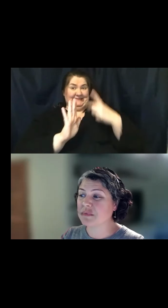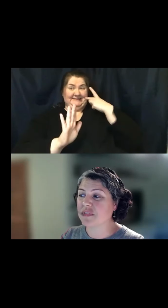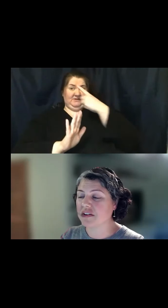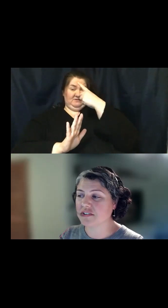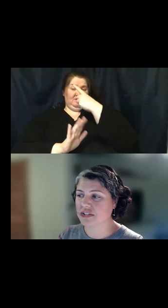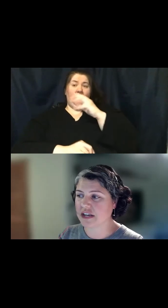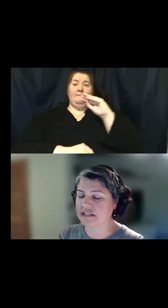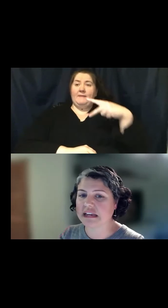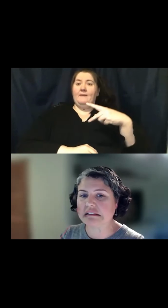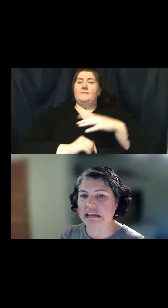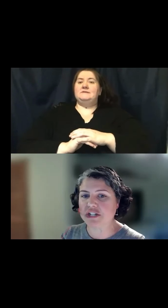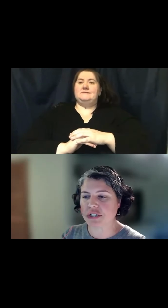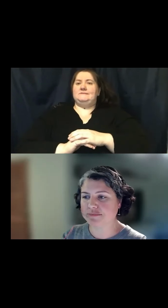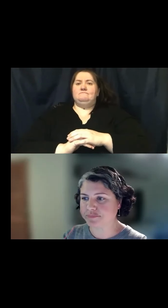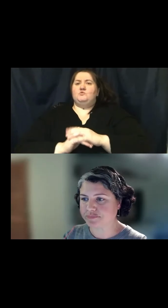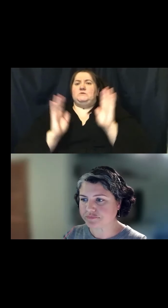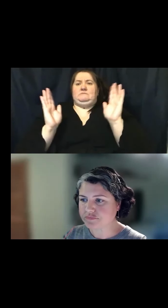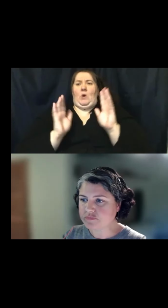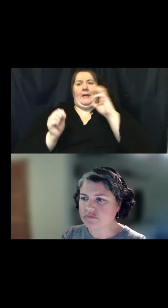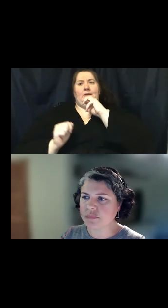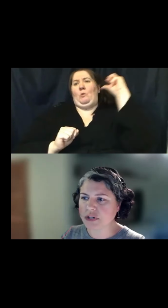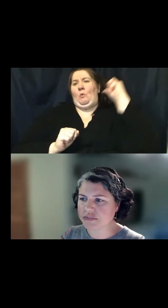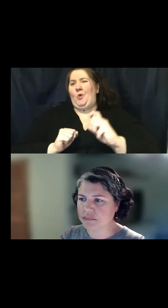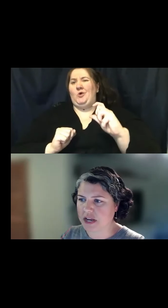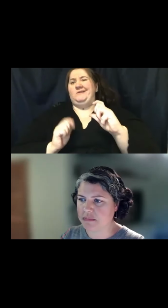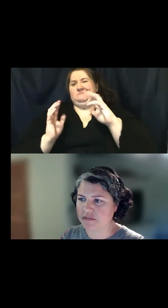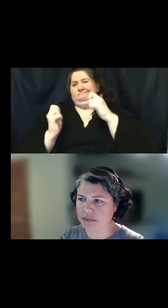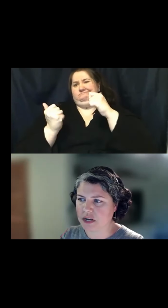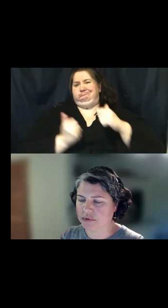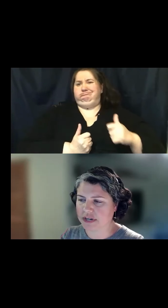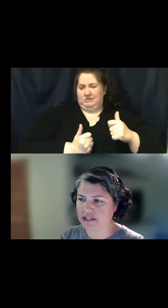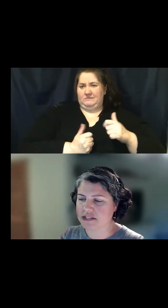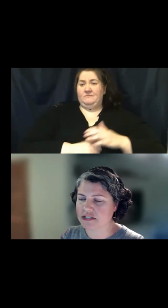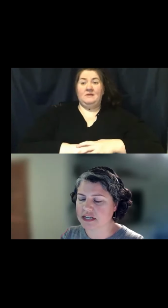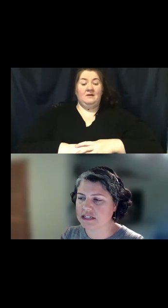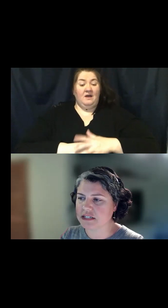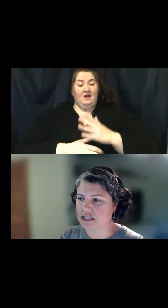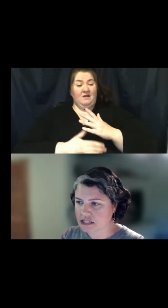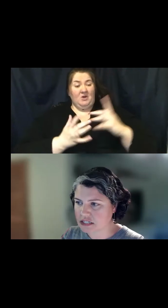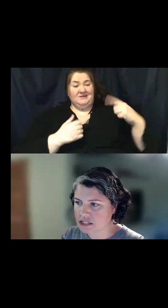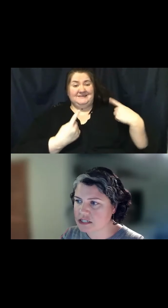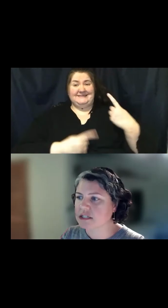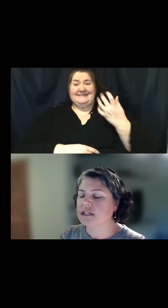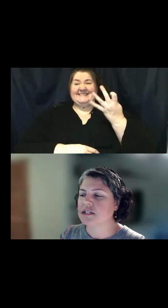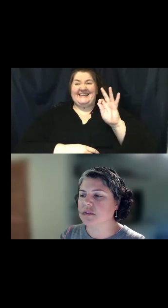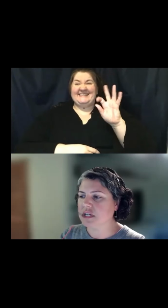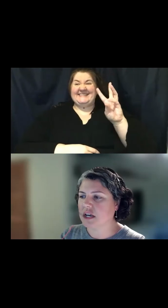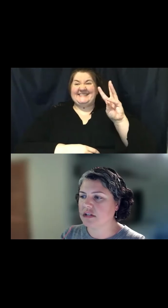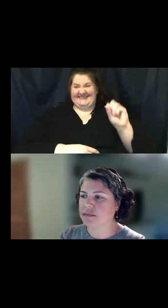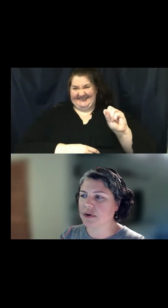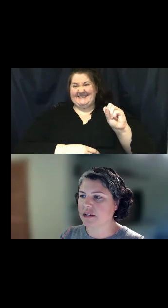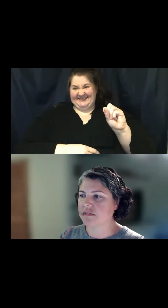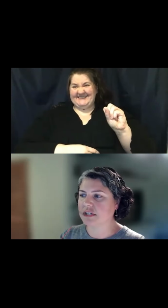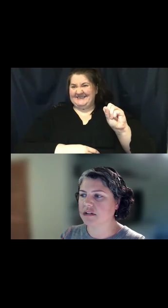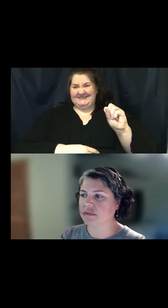because it's both undersized and aging. Parts of the pipe haven't been upgraded since the 1960s. So King County